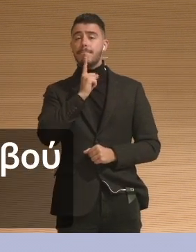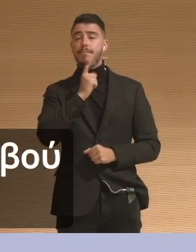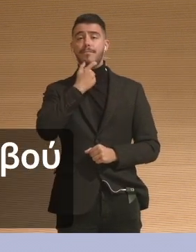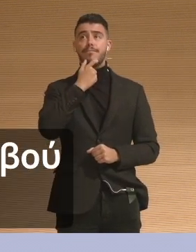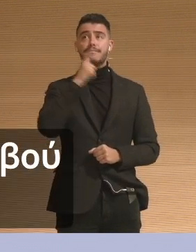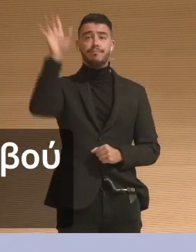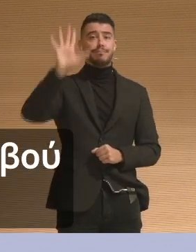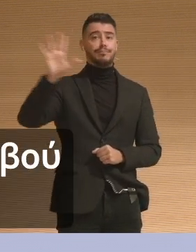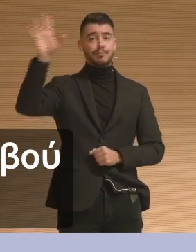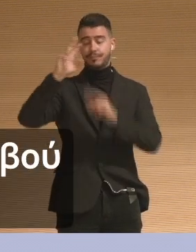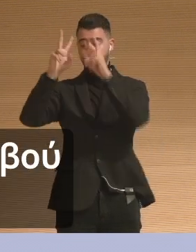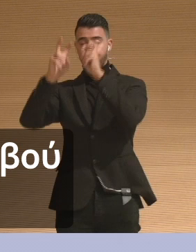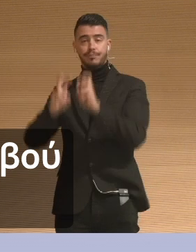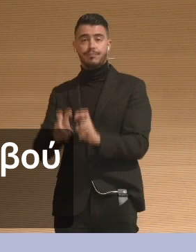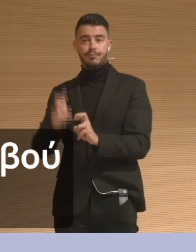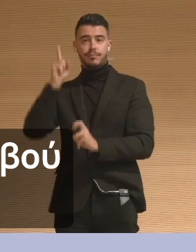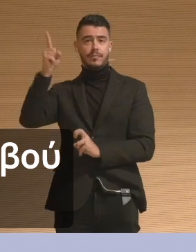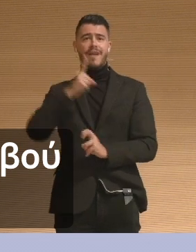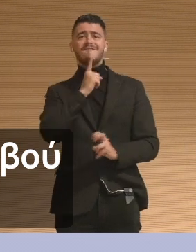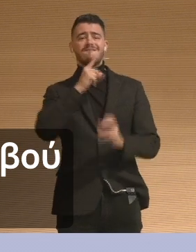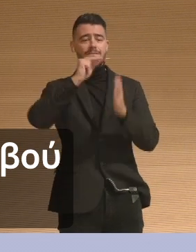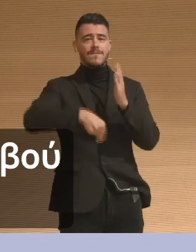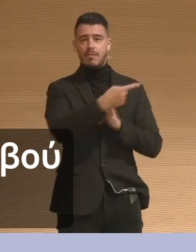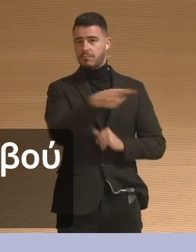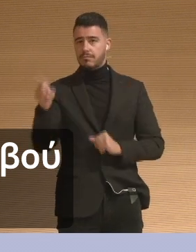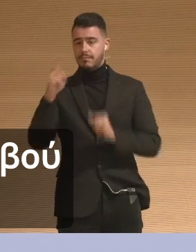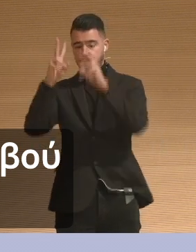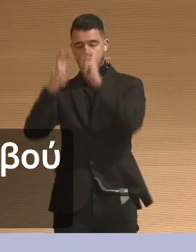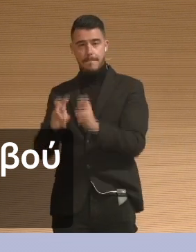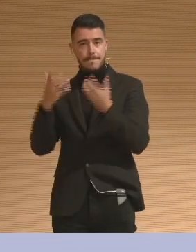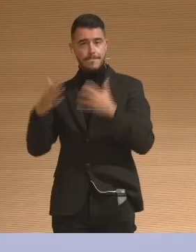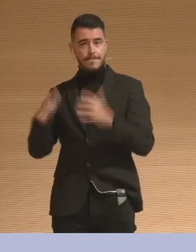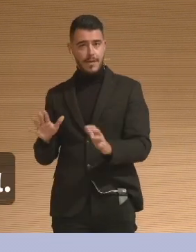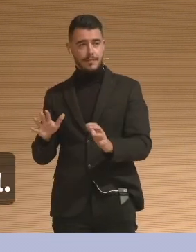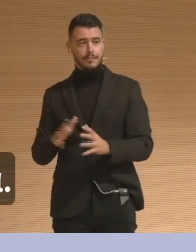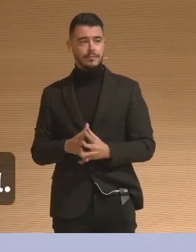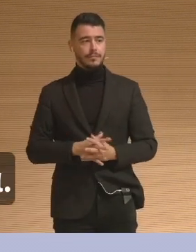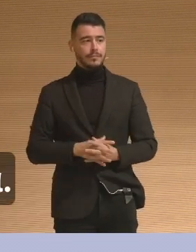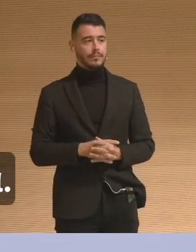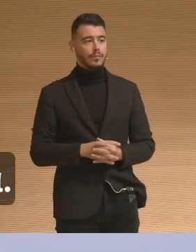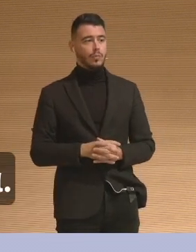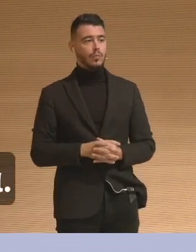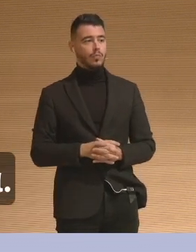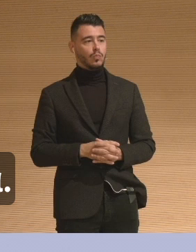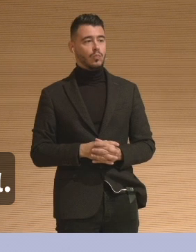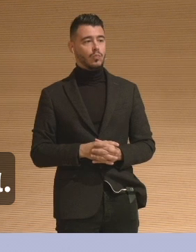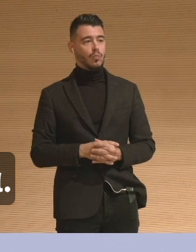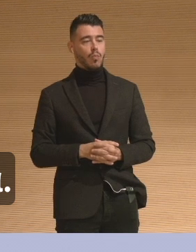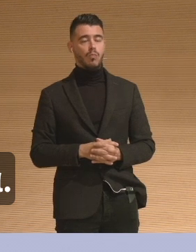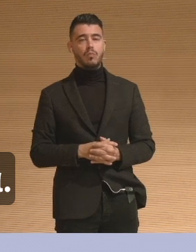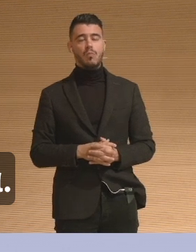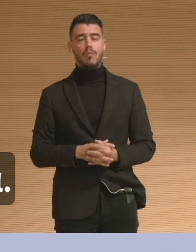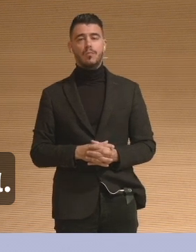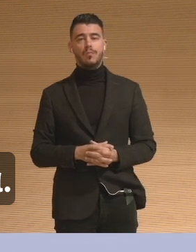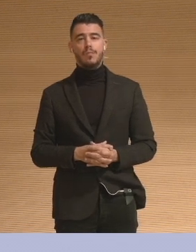it helped reduce demand of GP appointments by 48%. It helps reduce 33% in